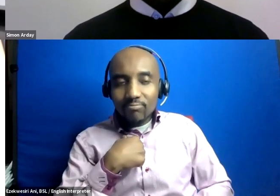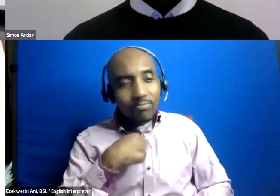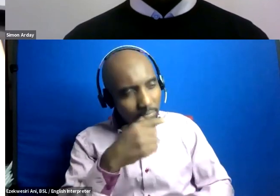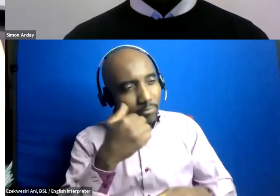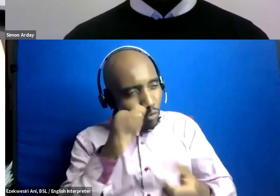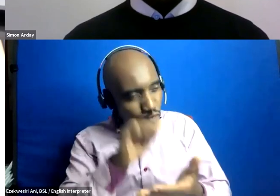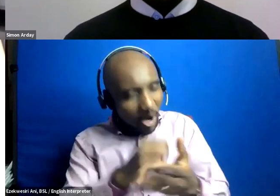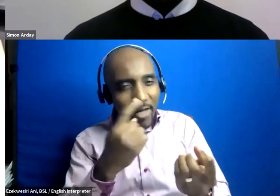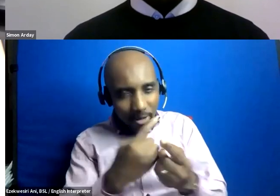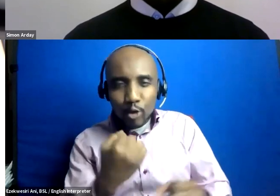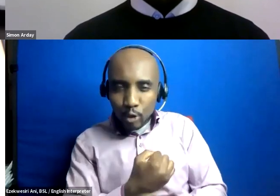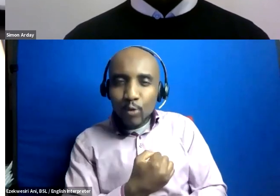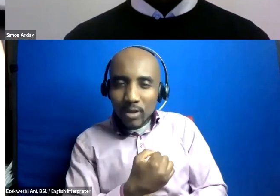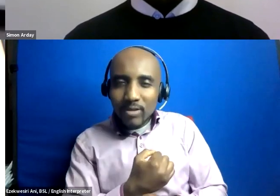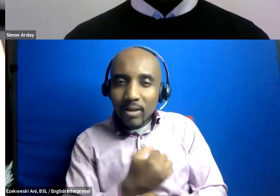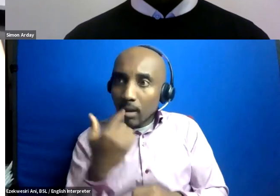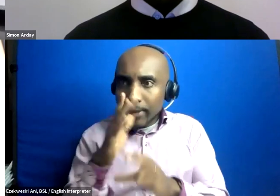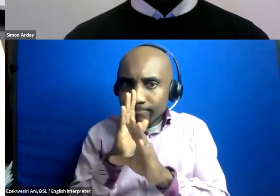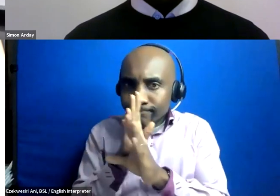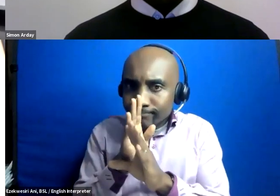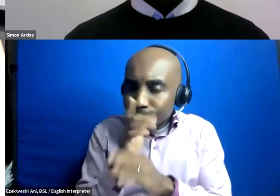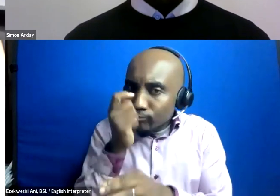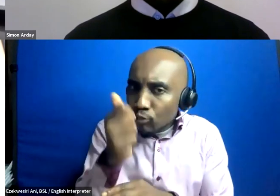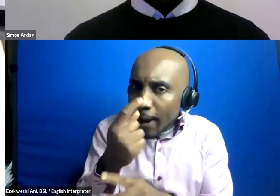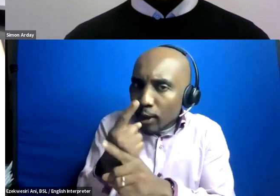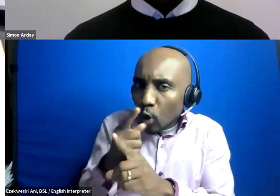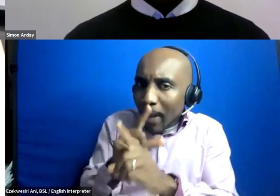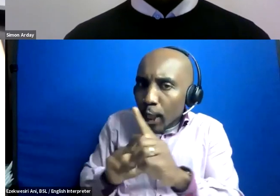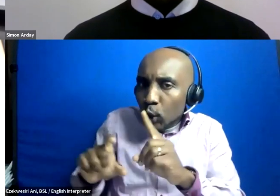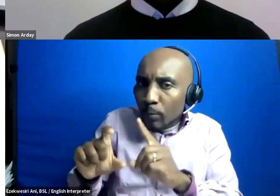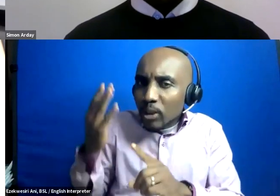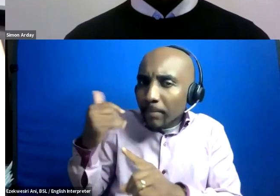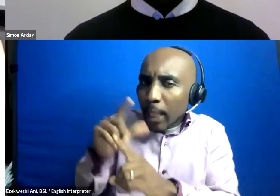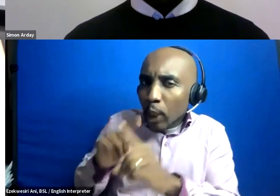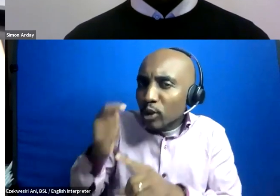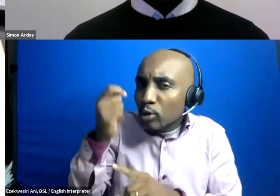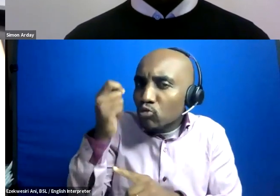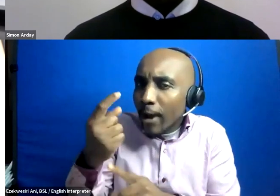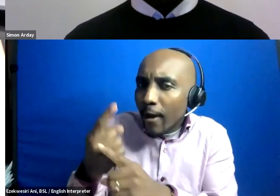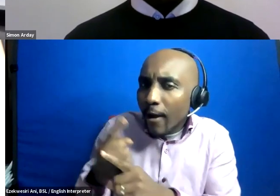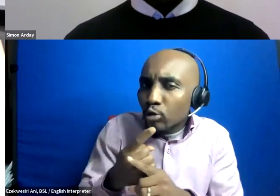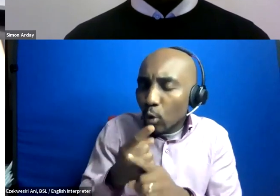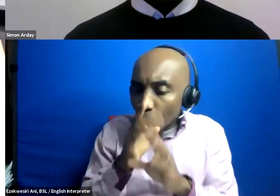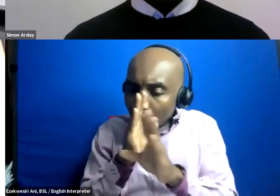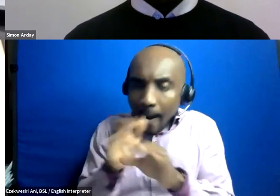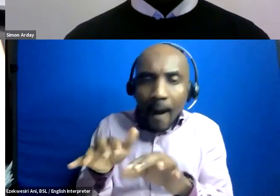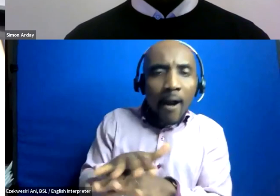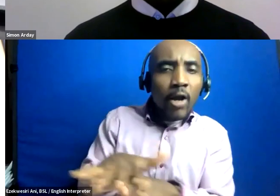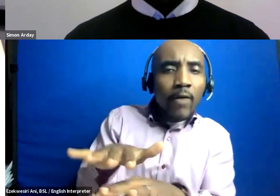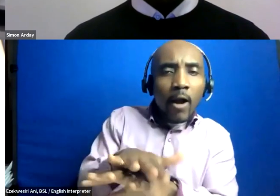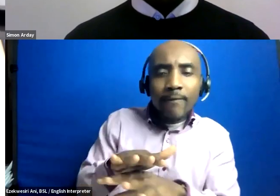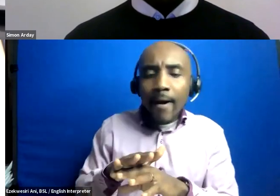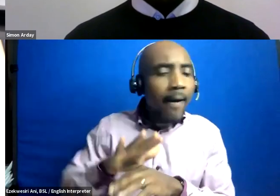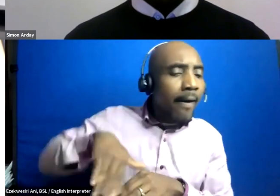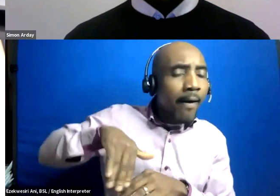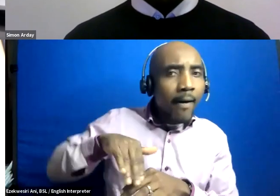right thing, you know, even though it's been taboo in our community, and we don't talk about it, and, you know, we just hide it and hush it up. She was